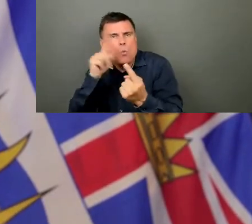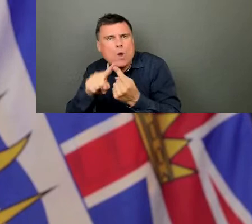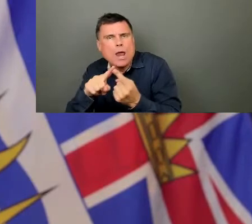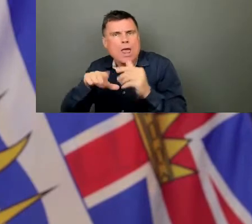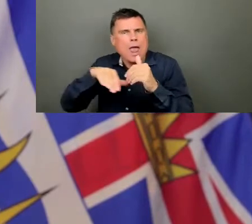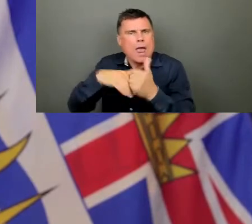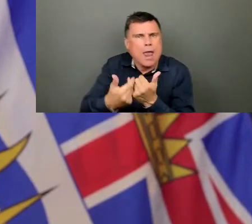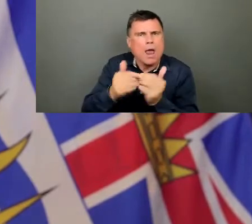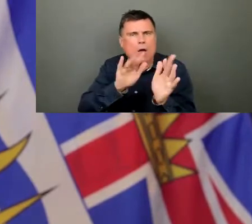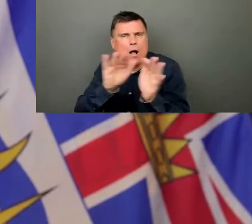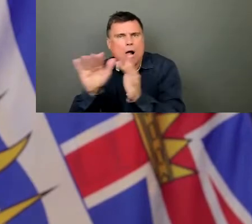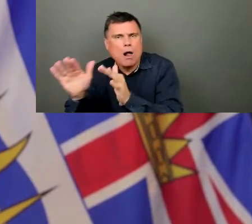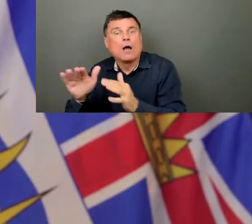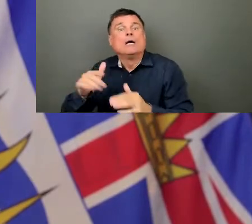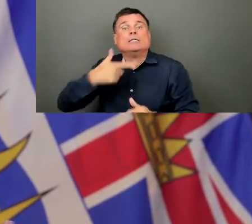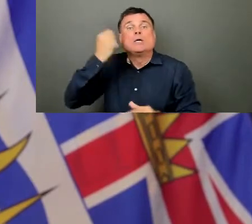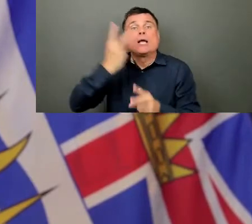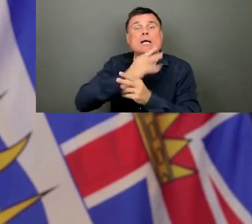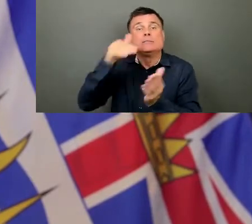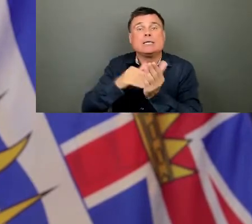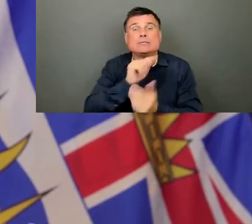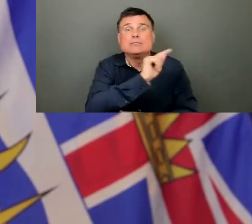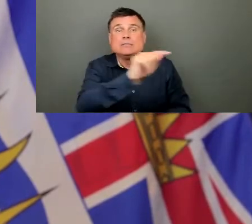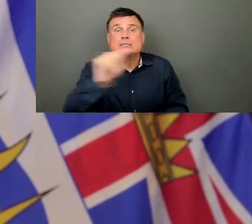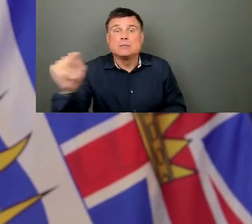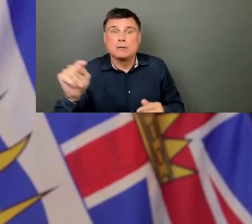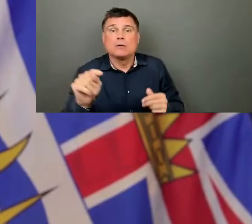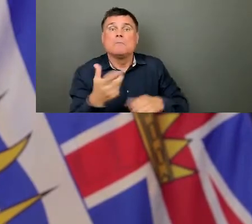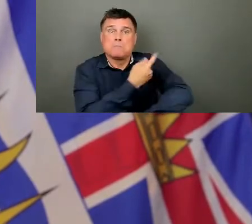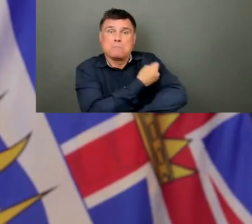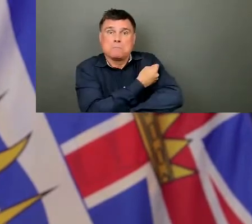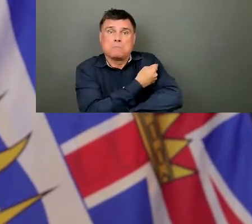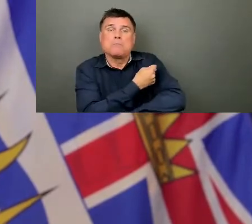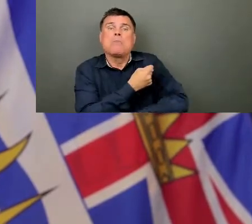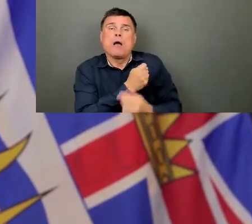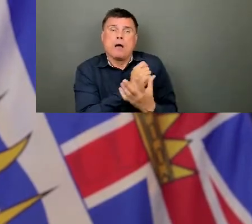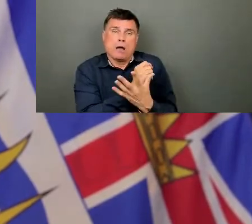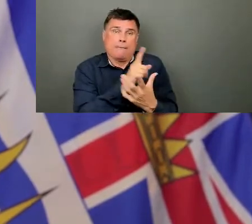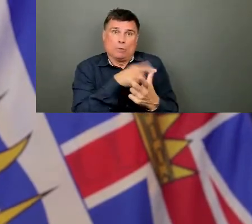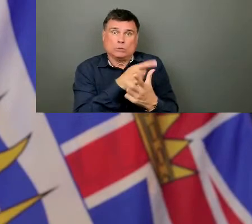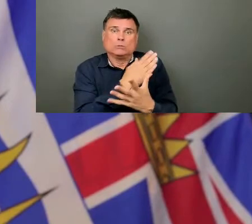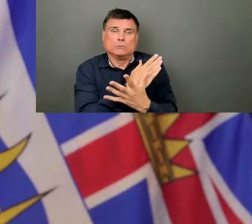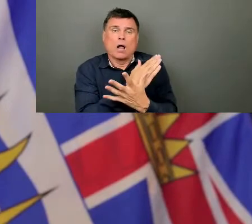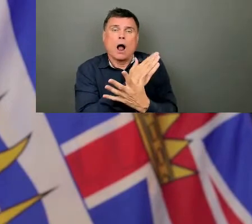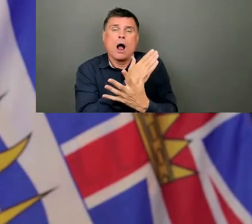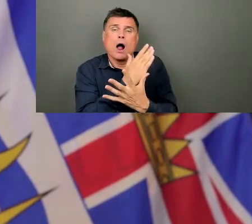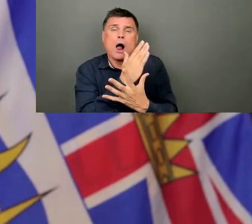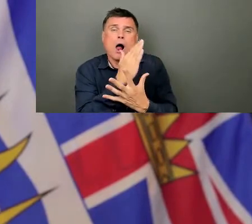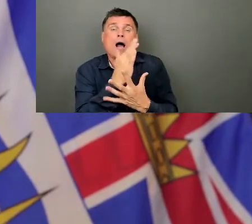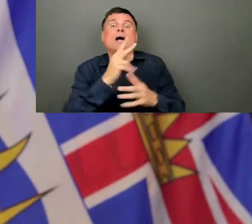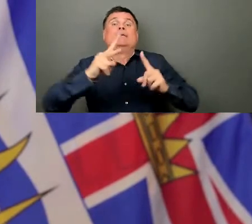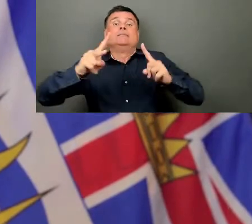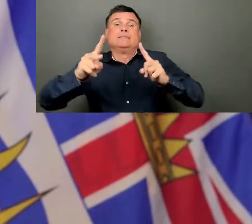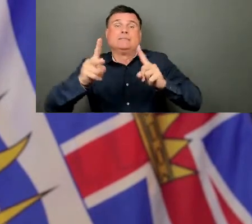stronger, longer lasting protection. So we need to determine what is the optimal interval, and it's